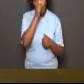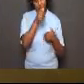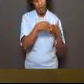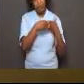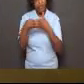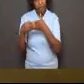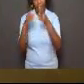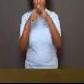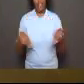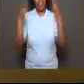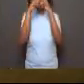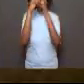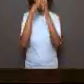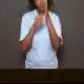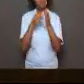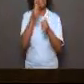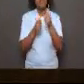Ethiopia's federal system?